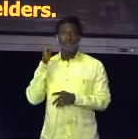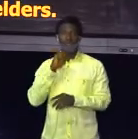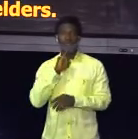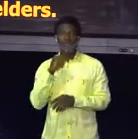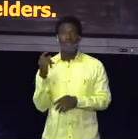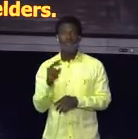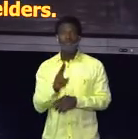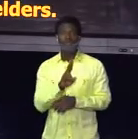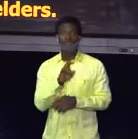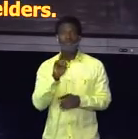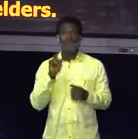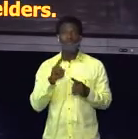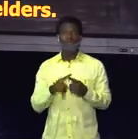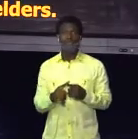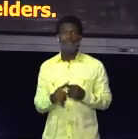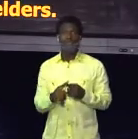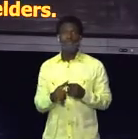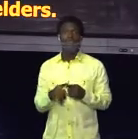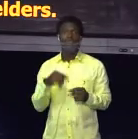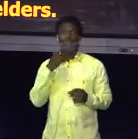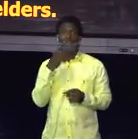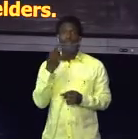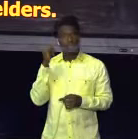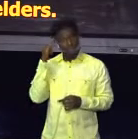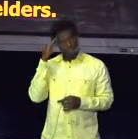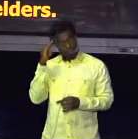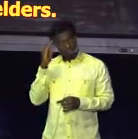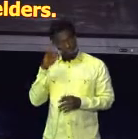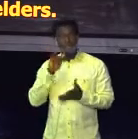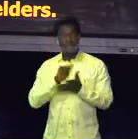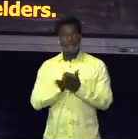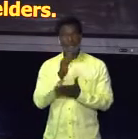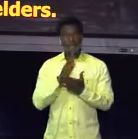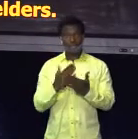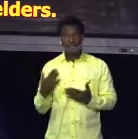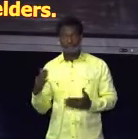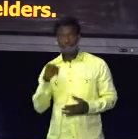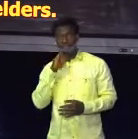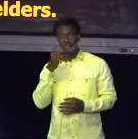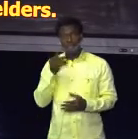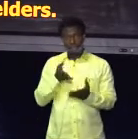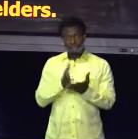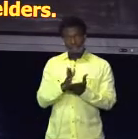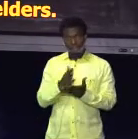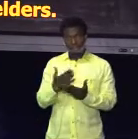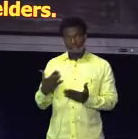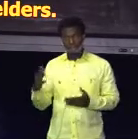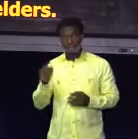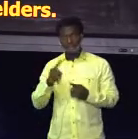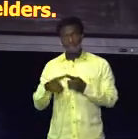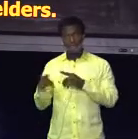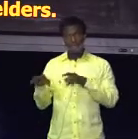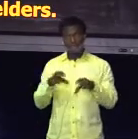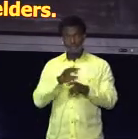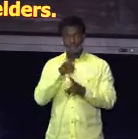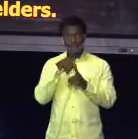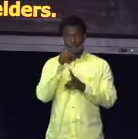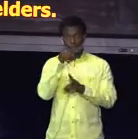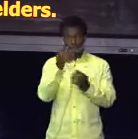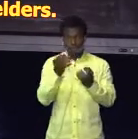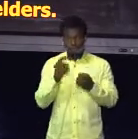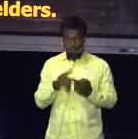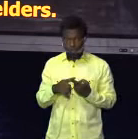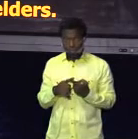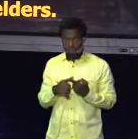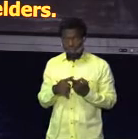word should is also used to express the idea that something is the right thing to do. When